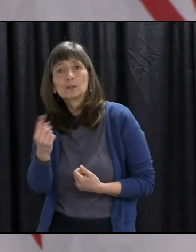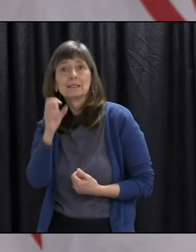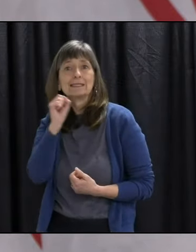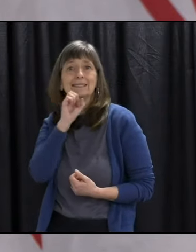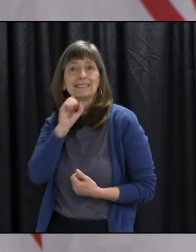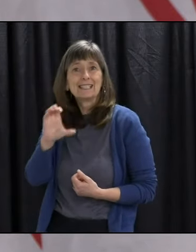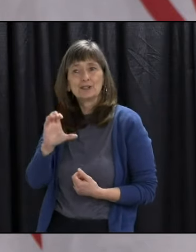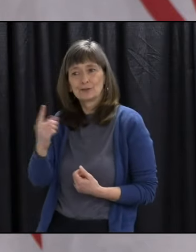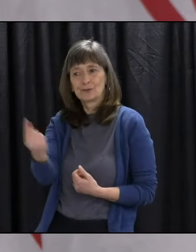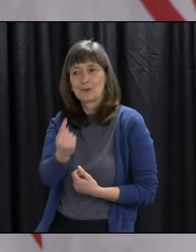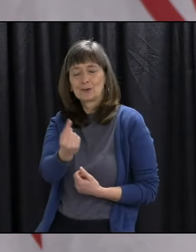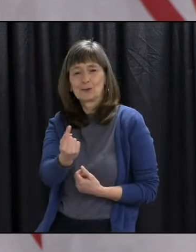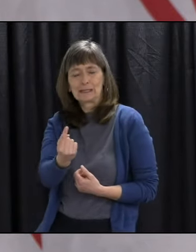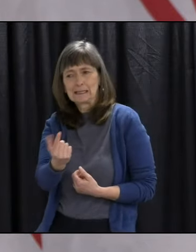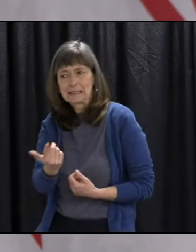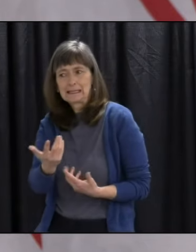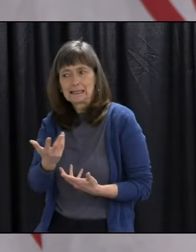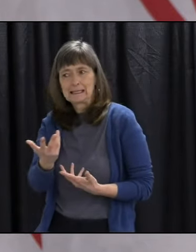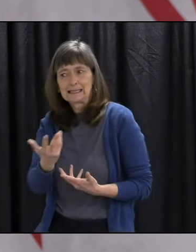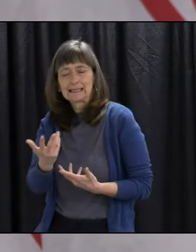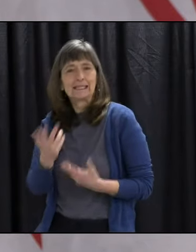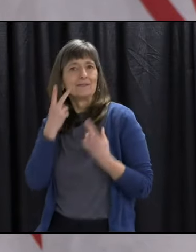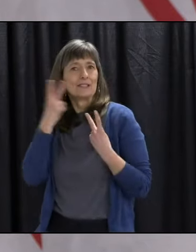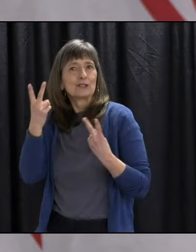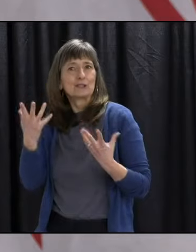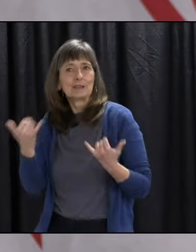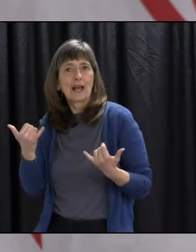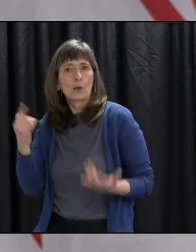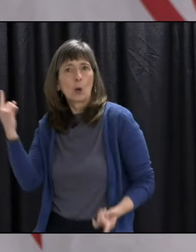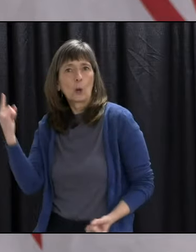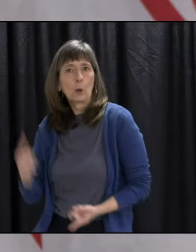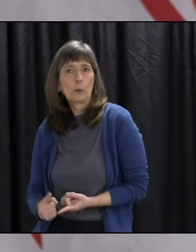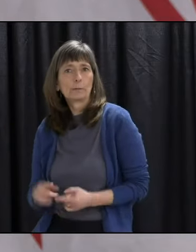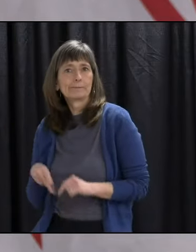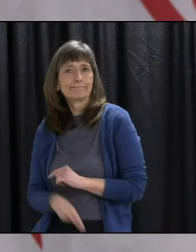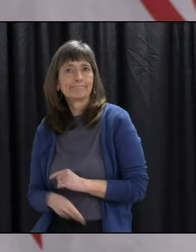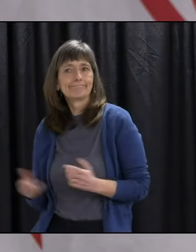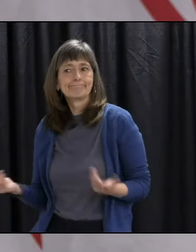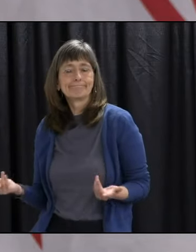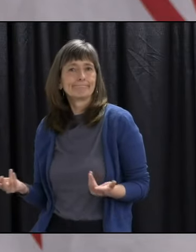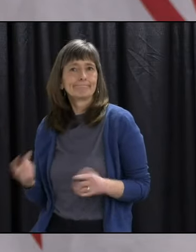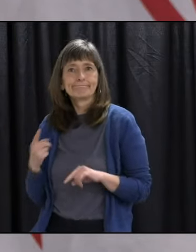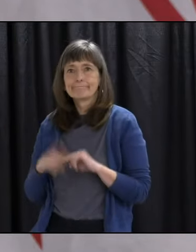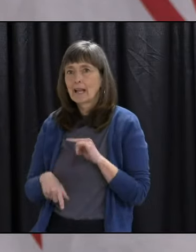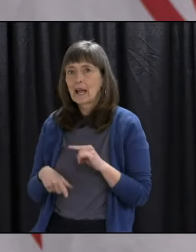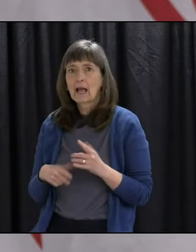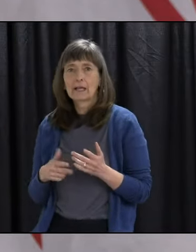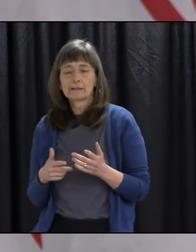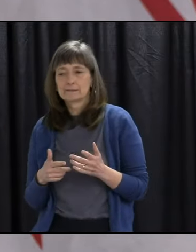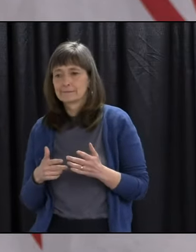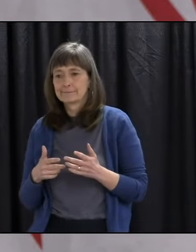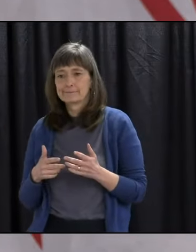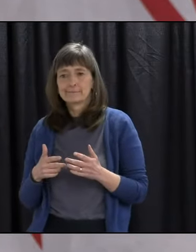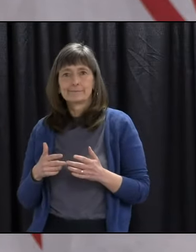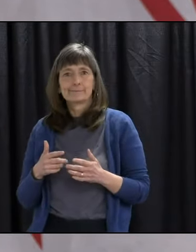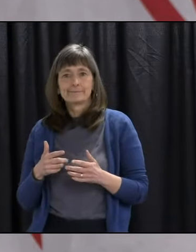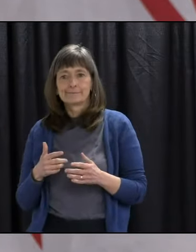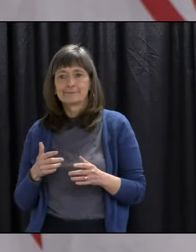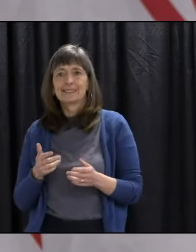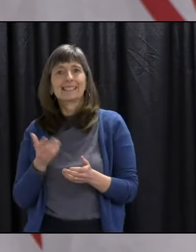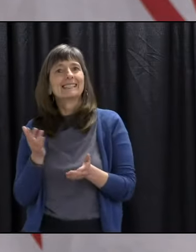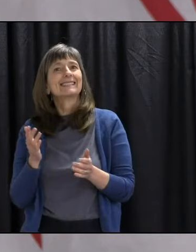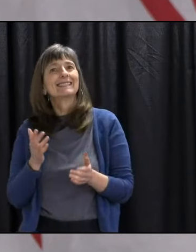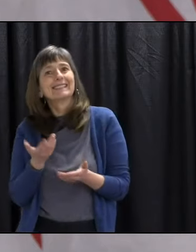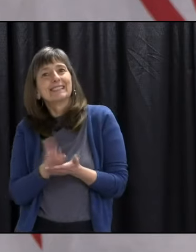the physical ties have been cut off during this health crisis. They're not able to sit at the tables or kitchen tables